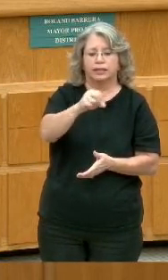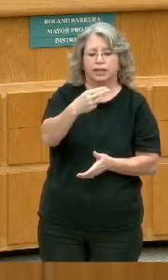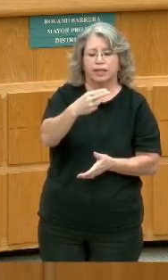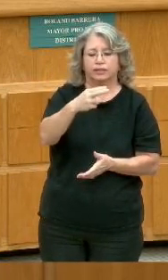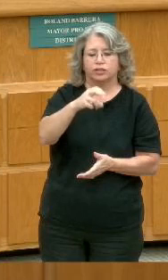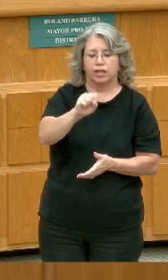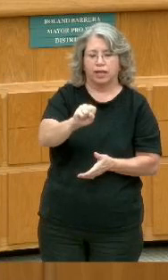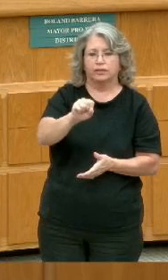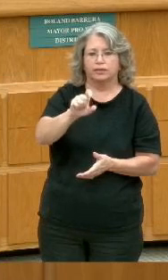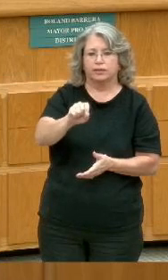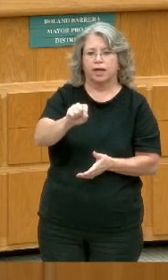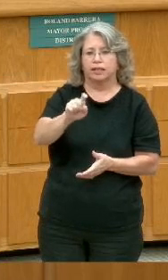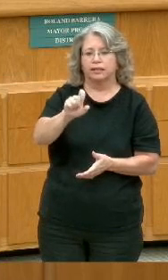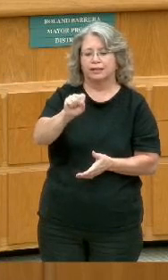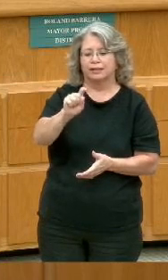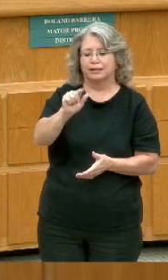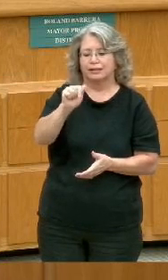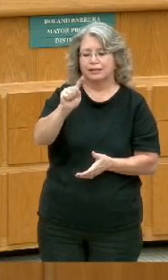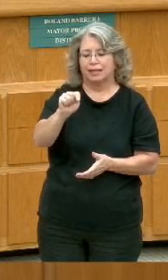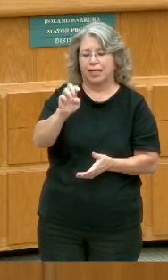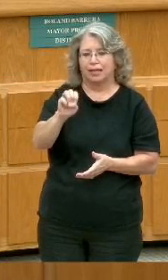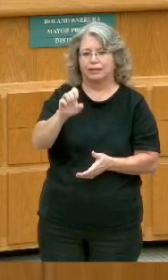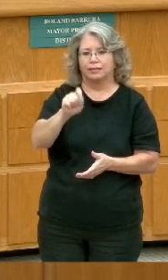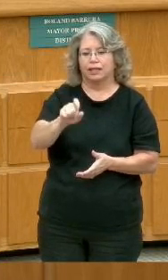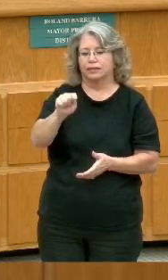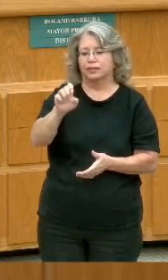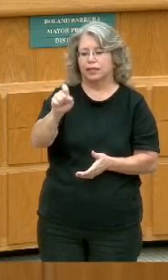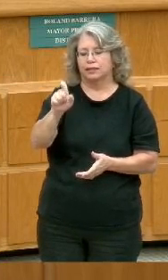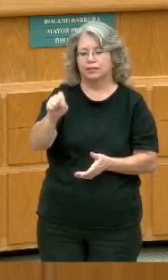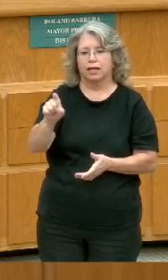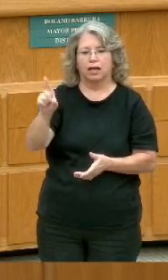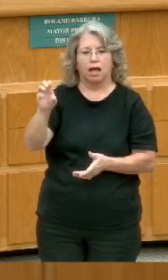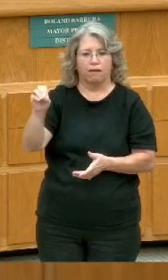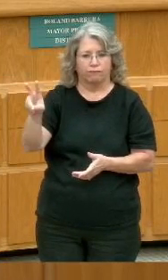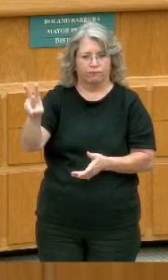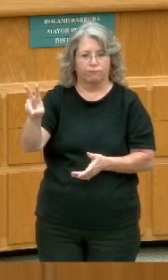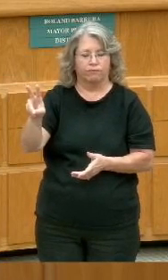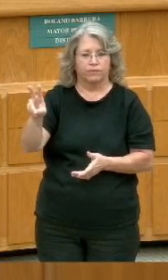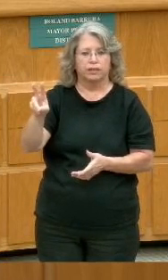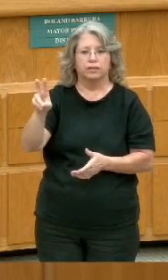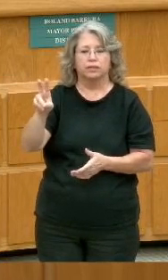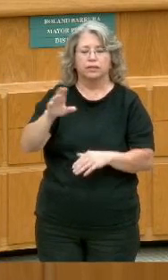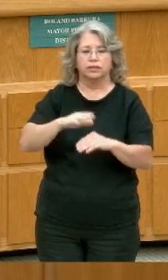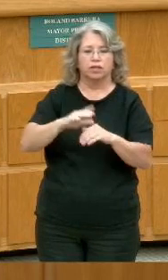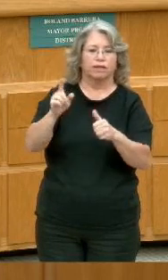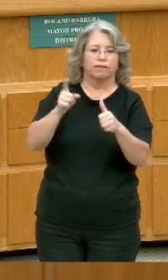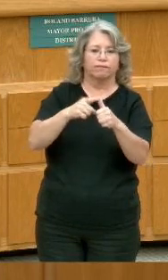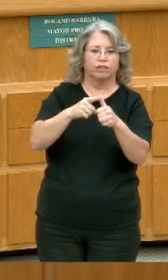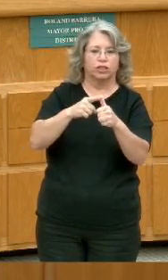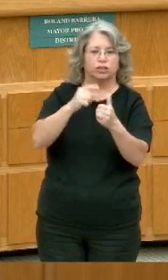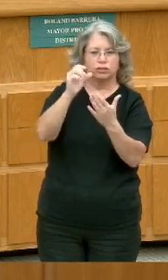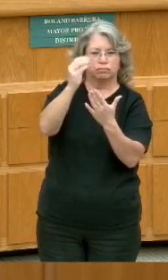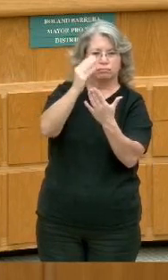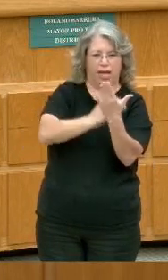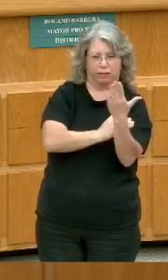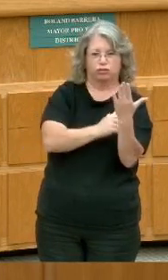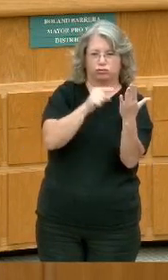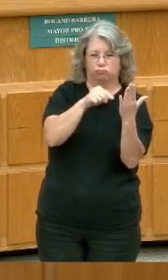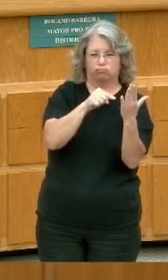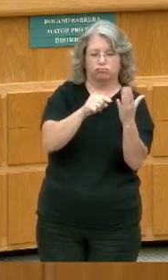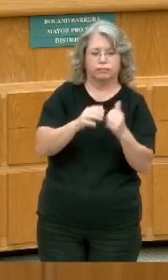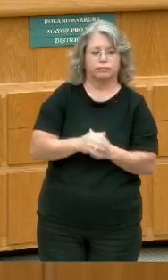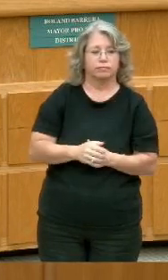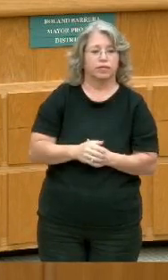www.dshs.tx.gov for more details, it's on the front page under COVID-19 Self-Checker. A big thank you to